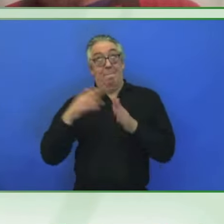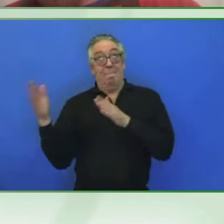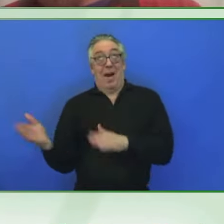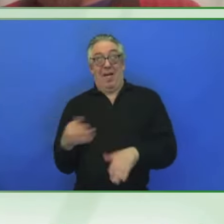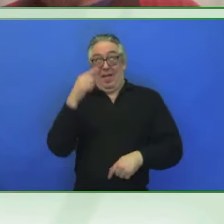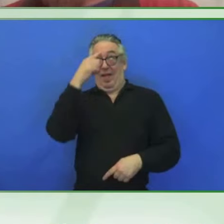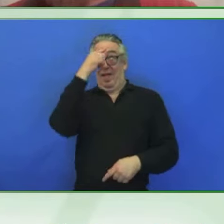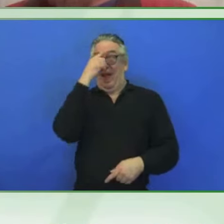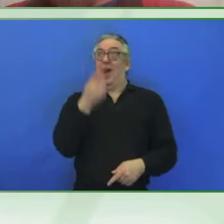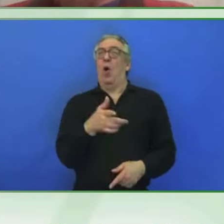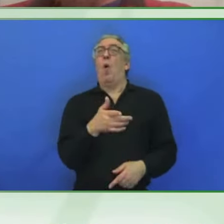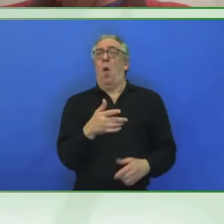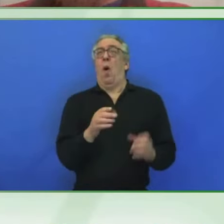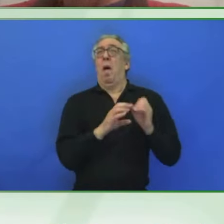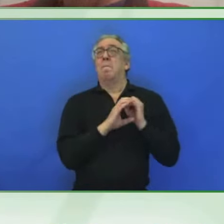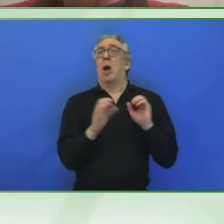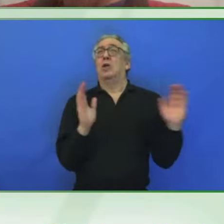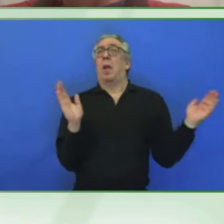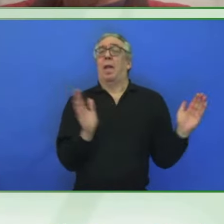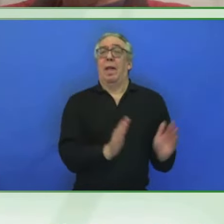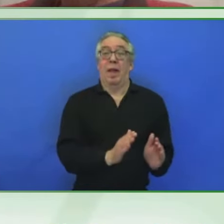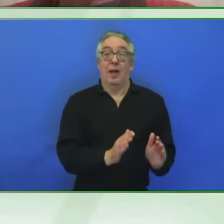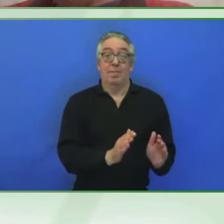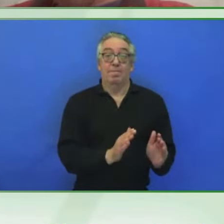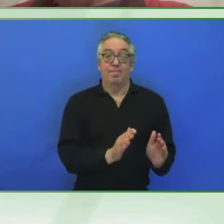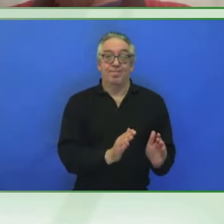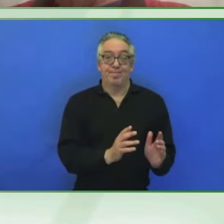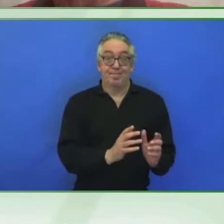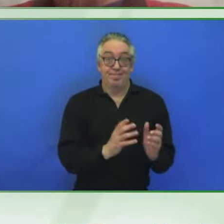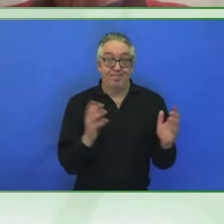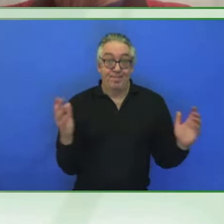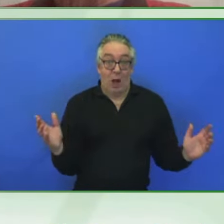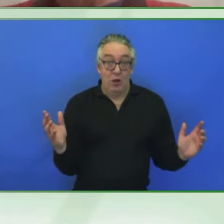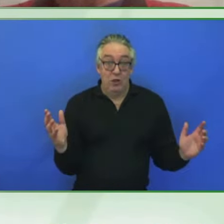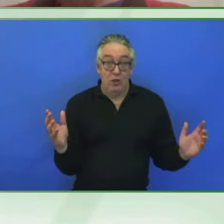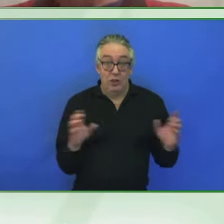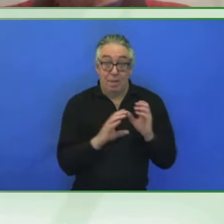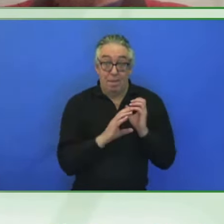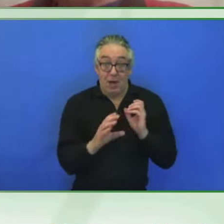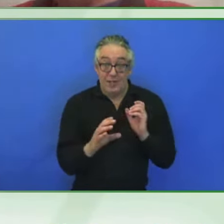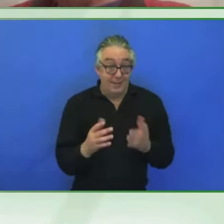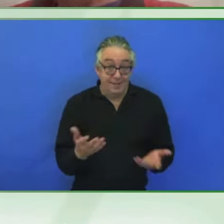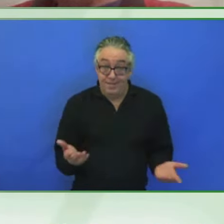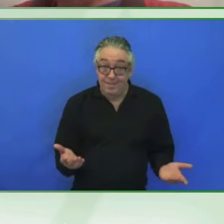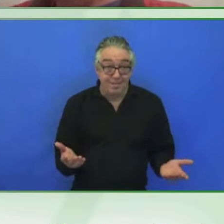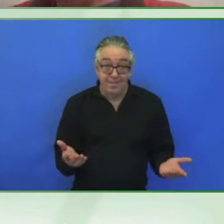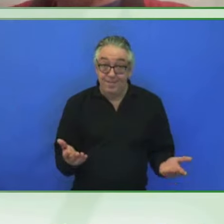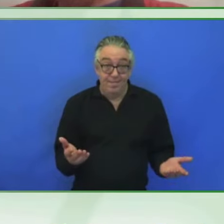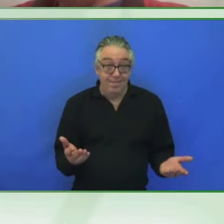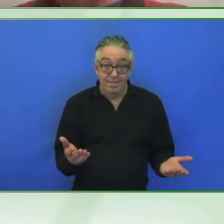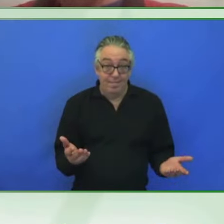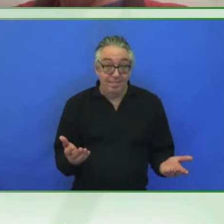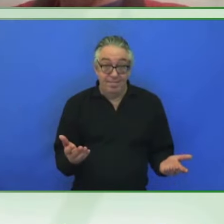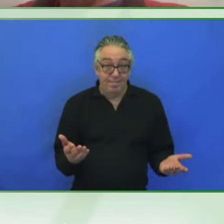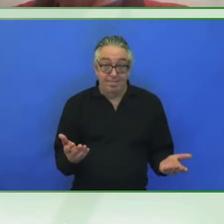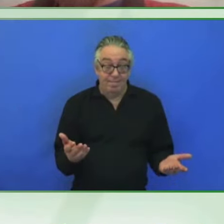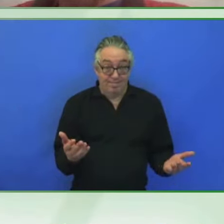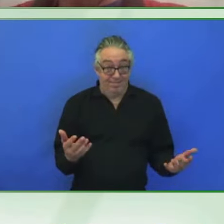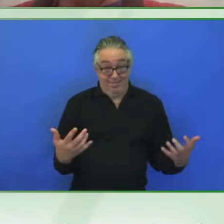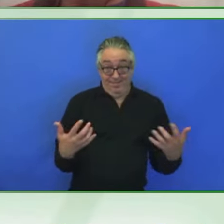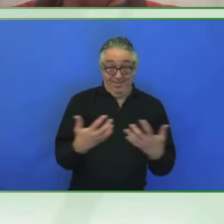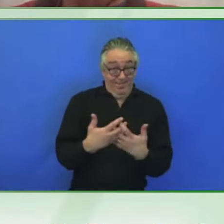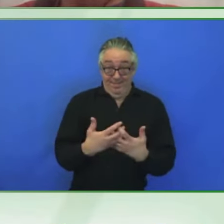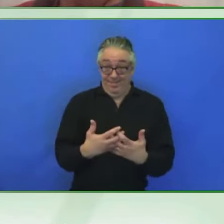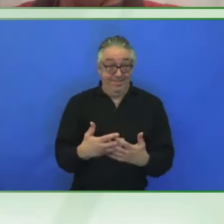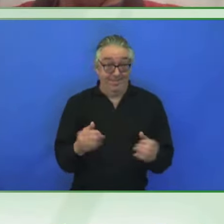we can't take our larger minibus taxi vehicles or larger buses into those townships. It's got to